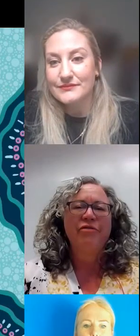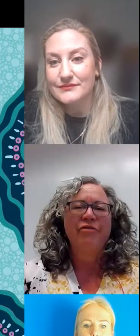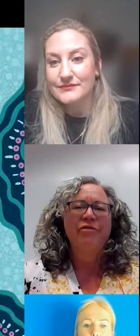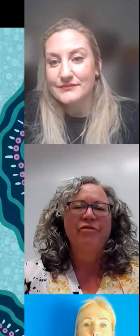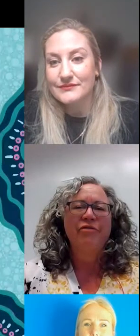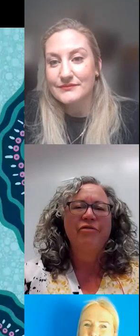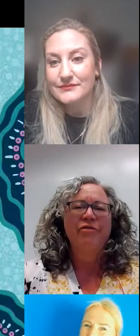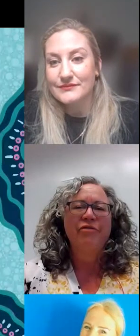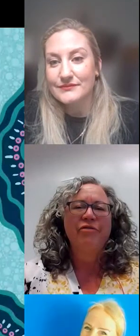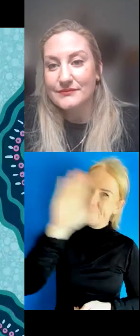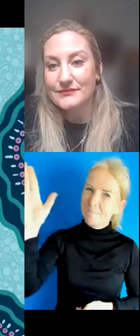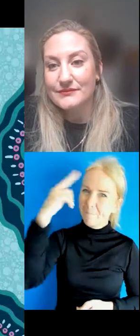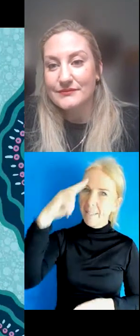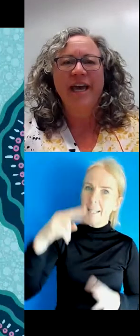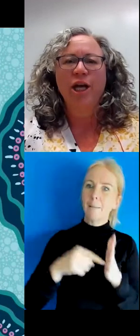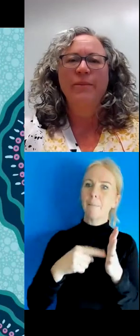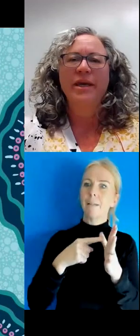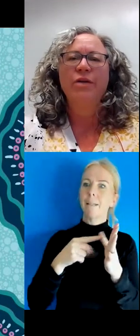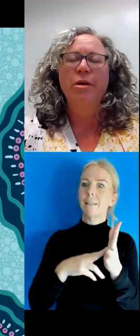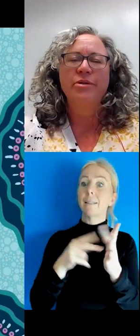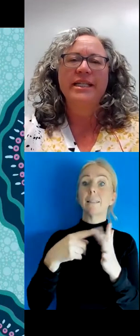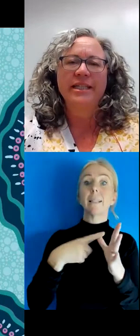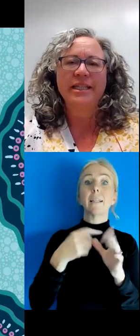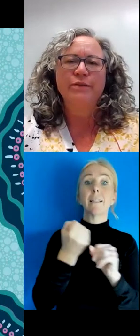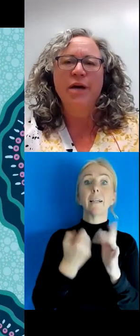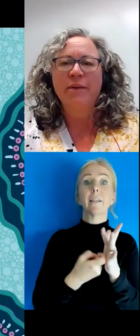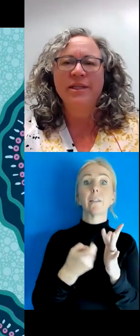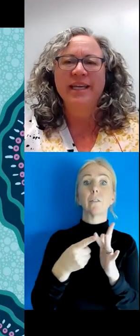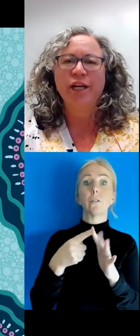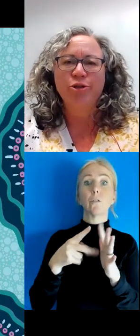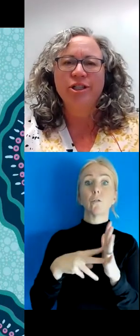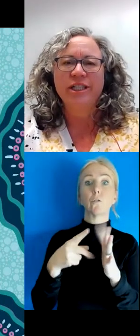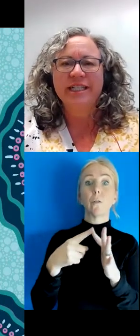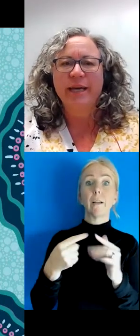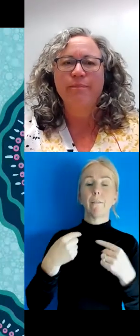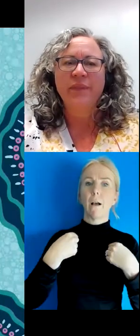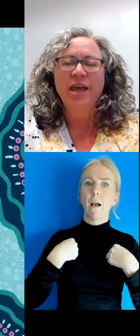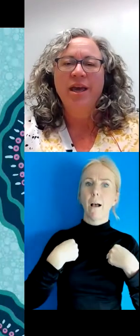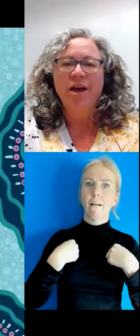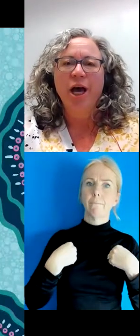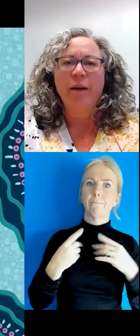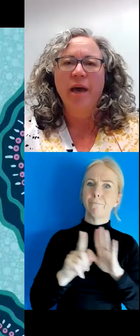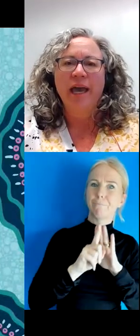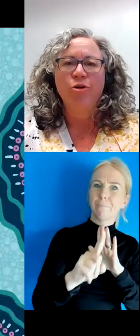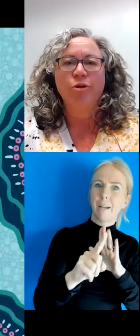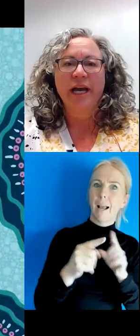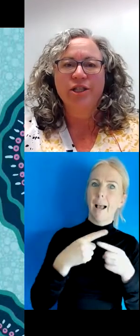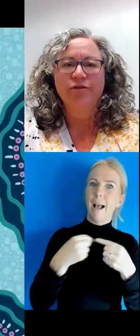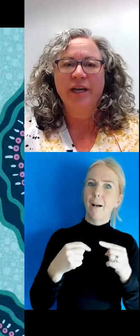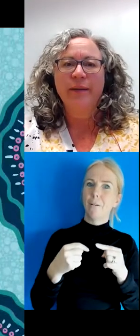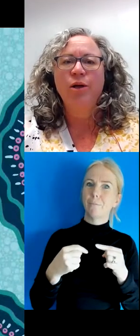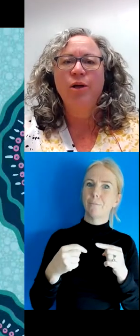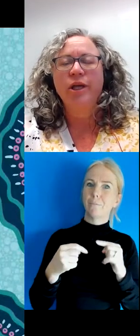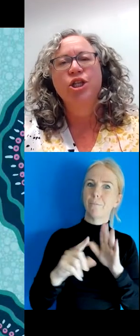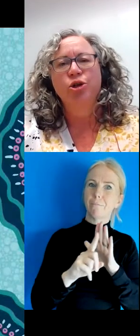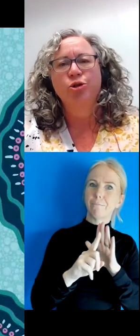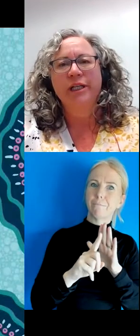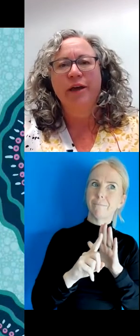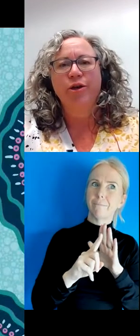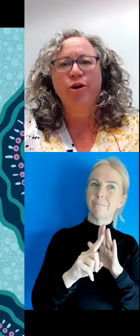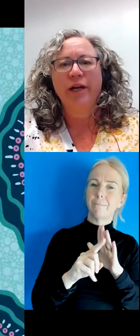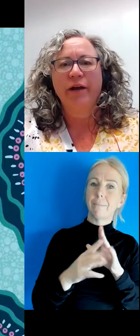Hi everyone, my name is Tanya Grieve and I'm here representing the department's inclusion team. I'm a Caucasian female